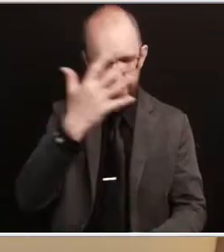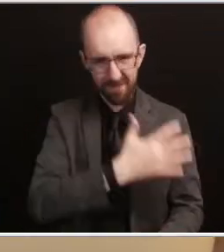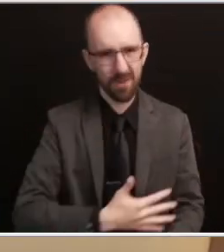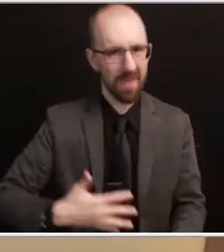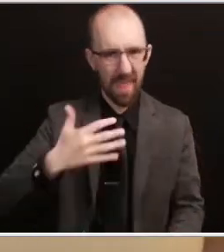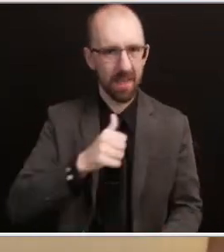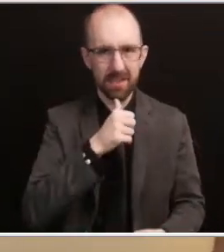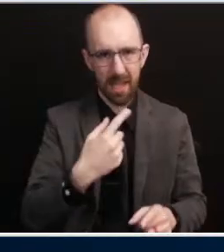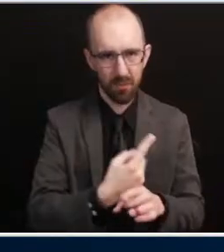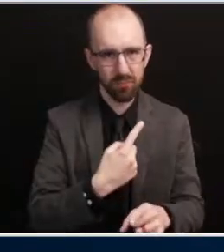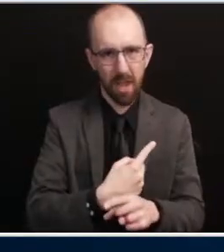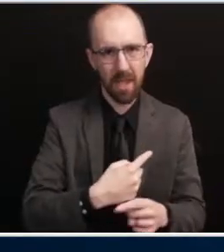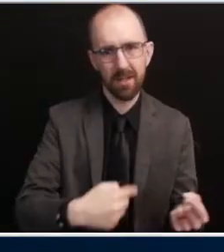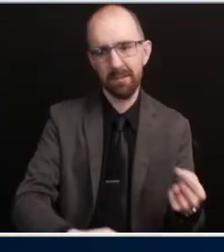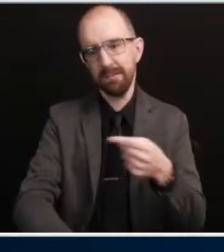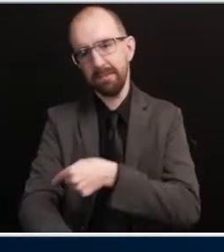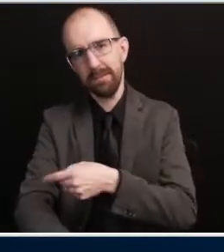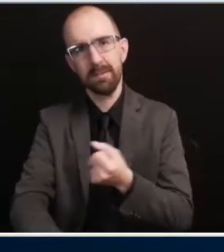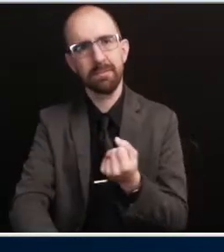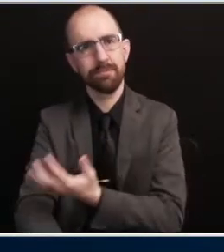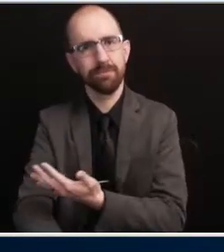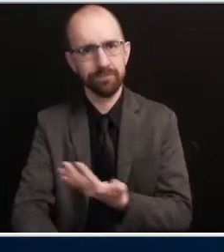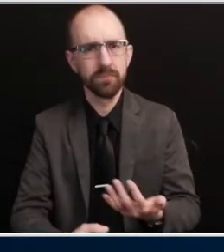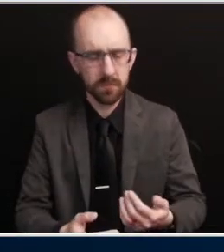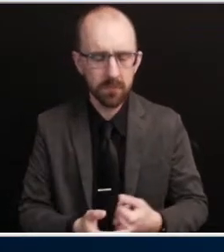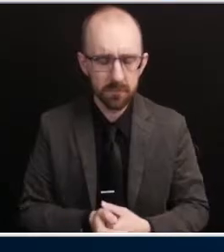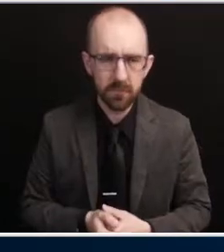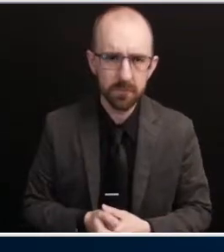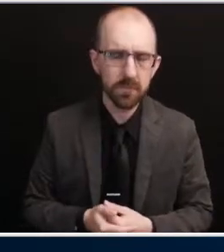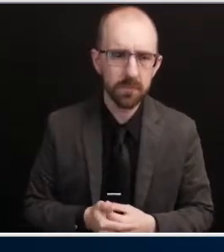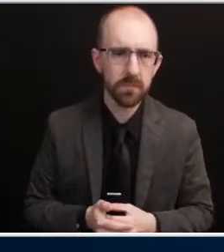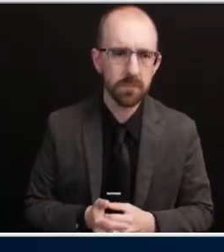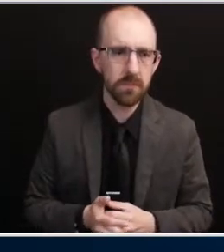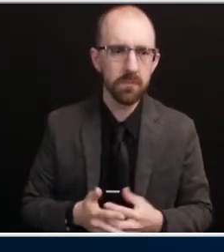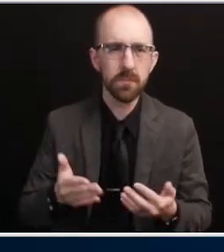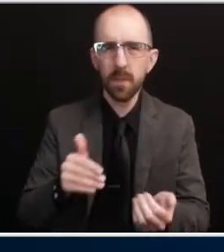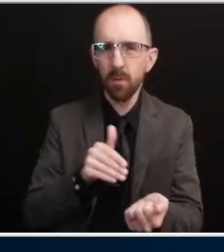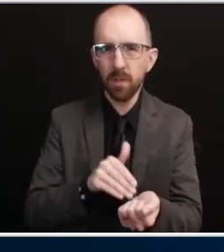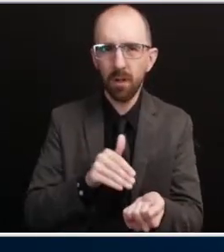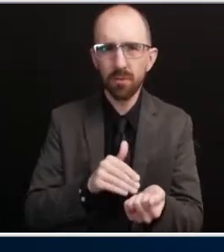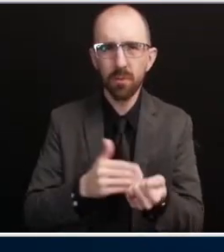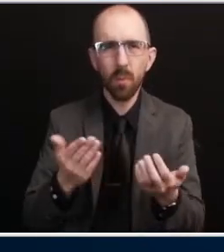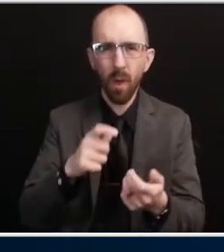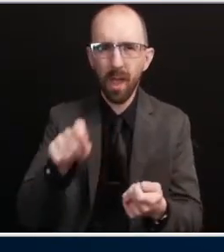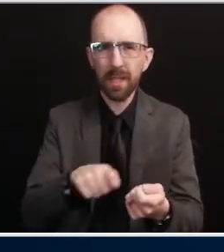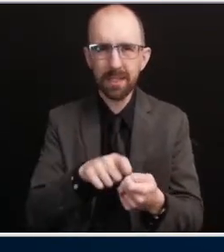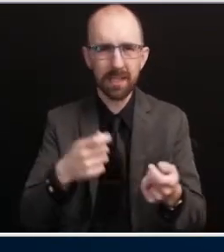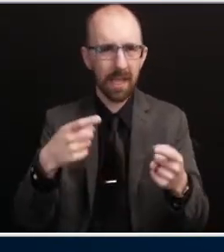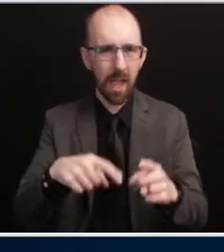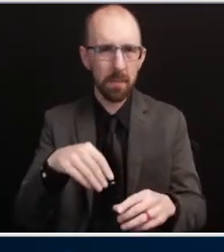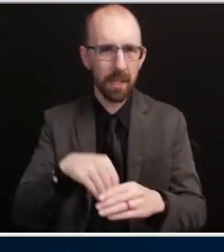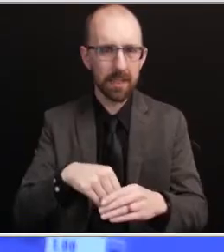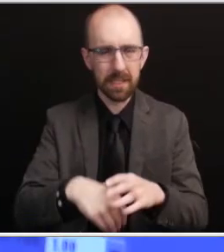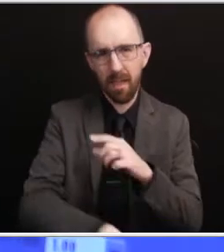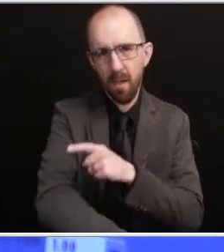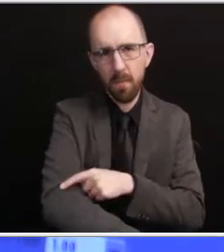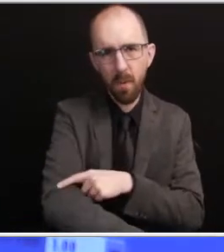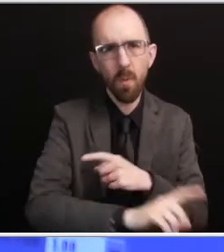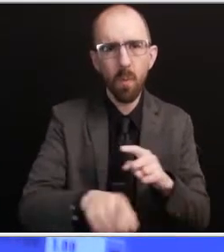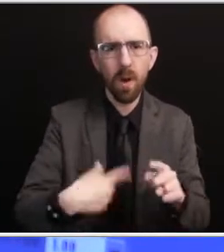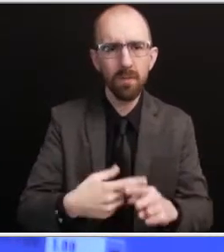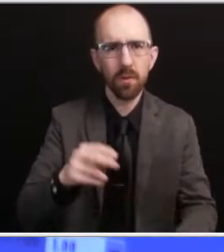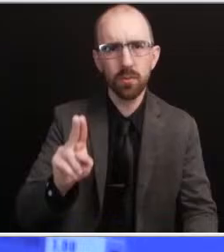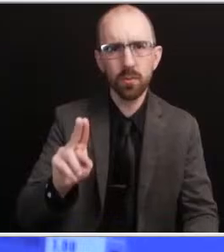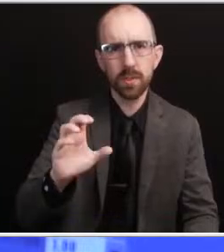right. So, Dr. Key, what exactly is happening inside the elbow when the ulnar collateral